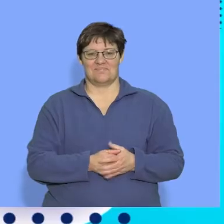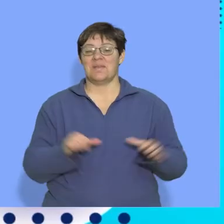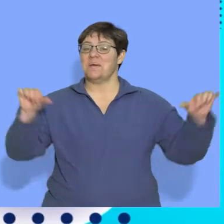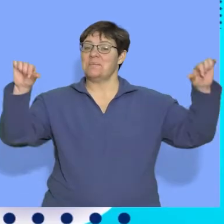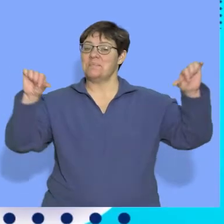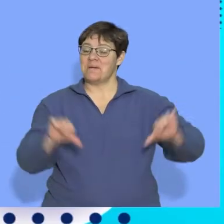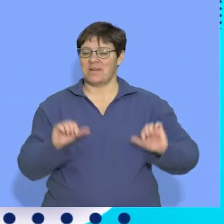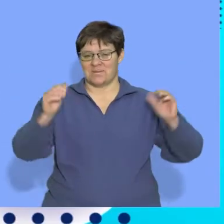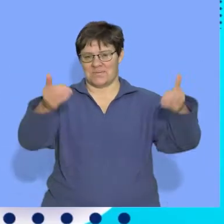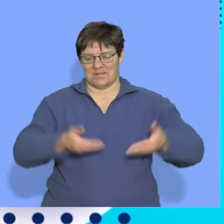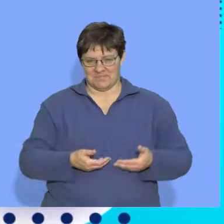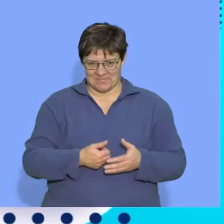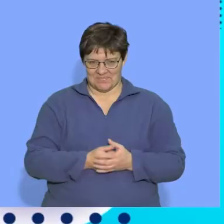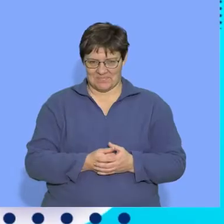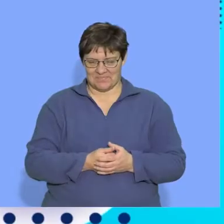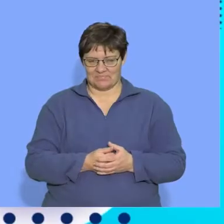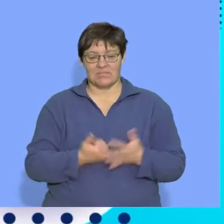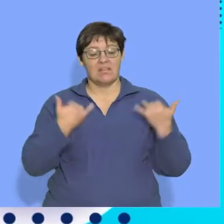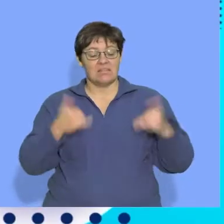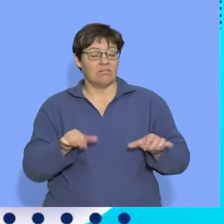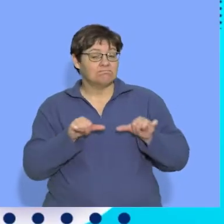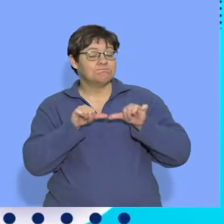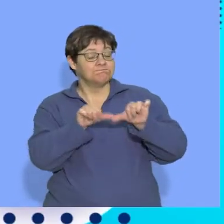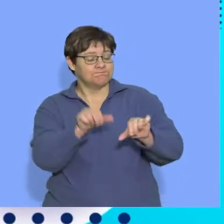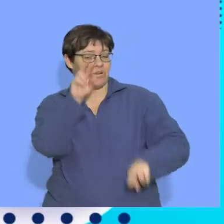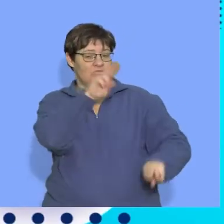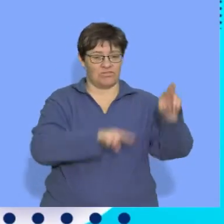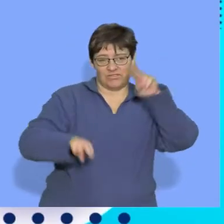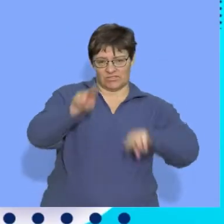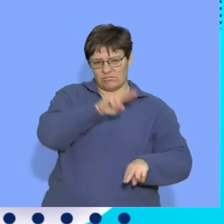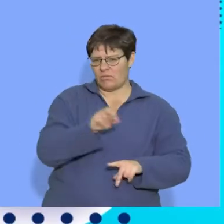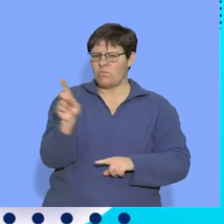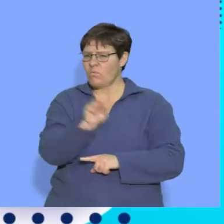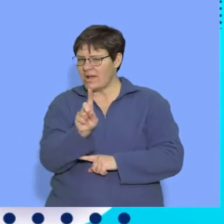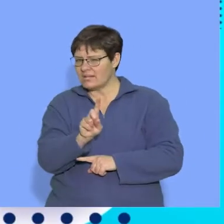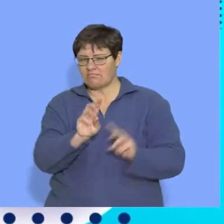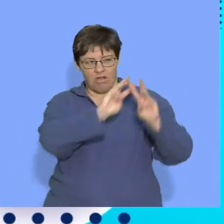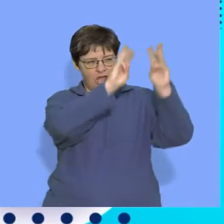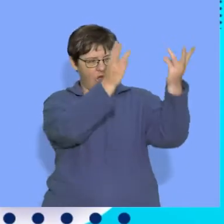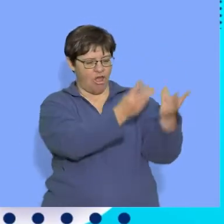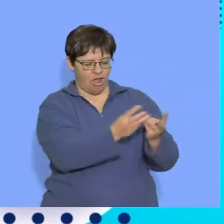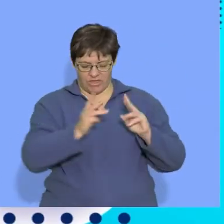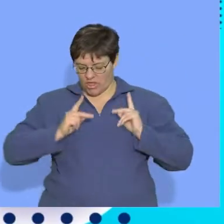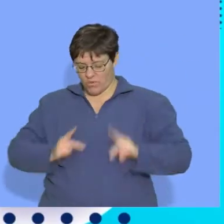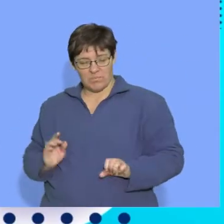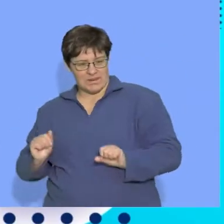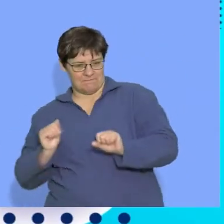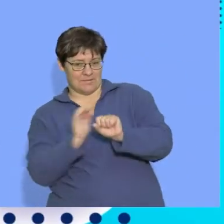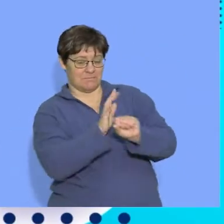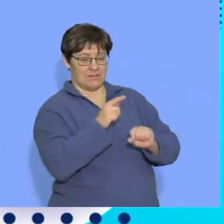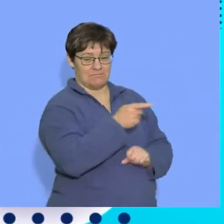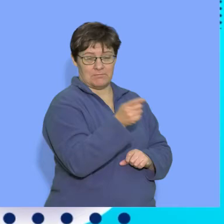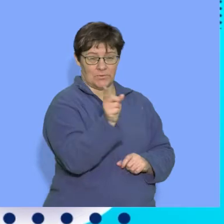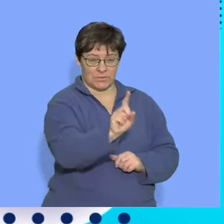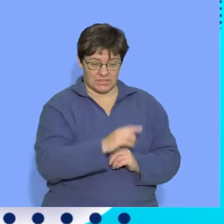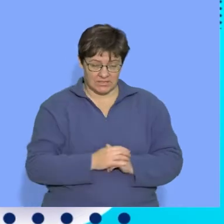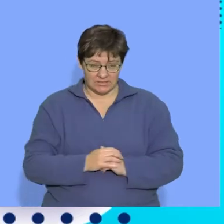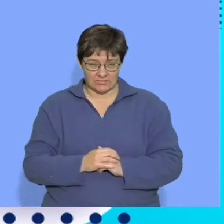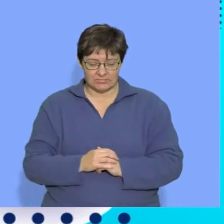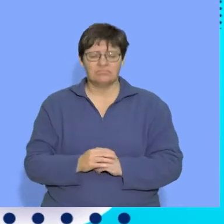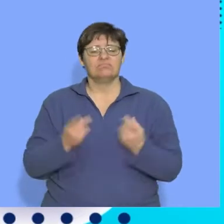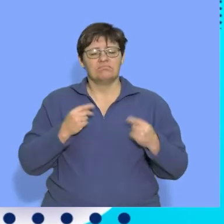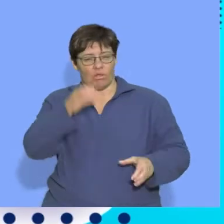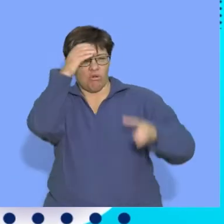Welcome back, life science learners. Let's continue with our revision lesson on human impact. We've been looking at some concepts. Let's get straight into